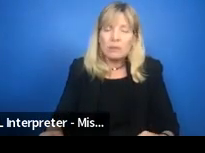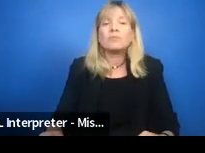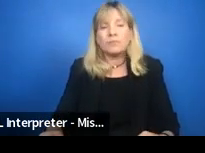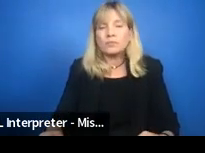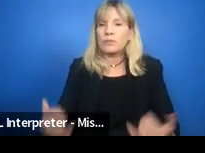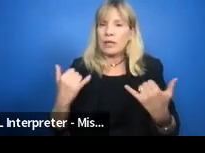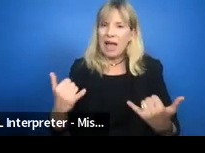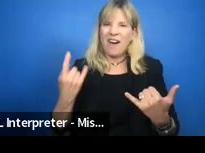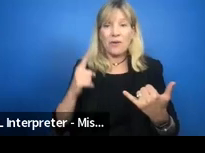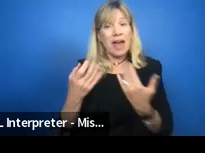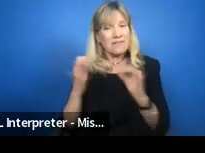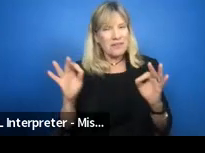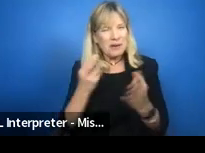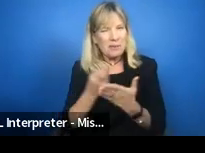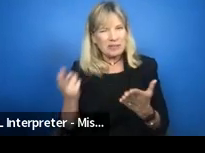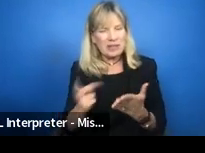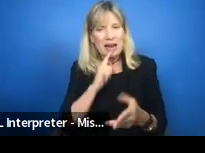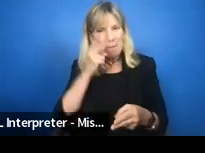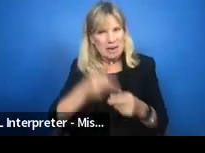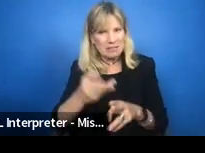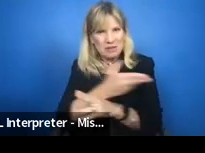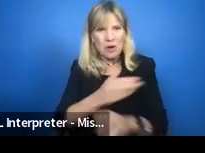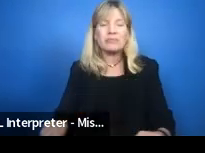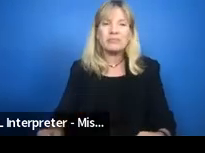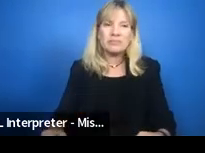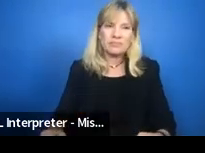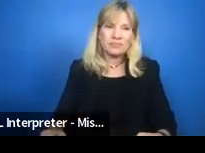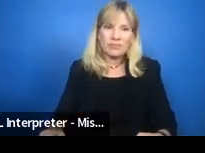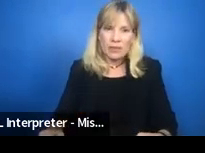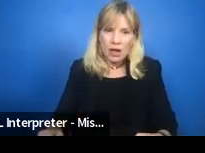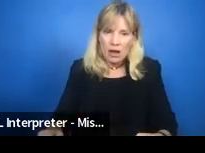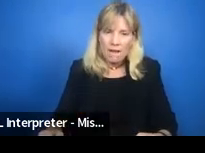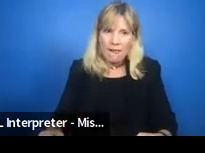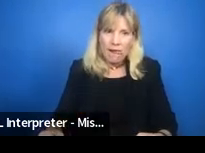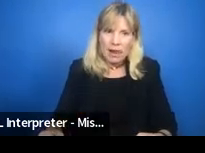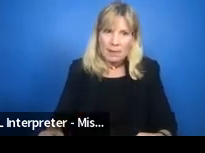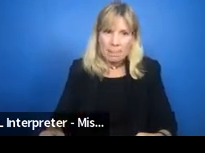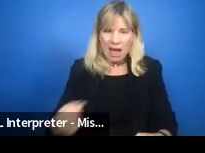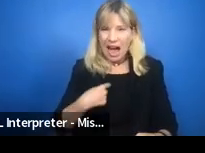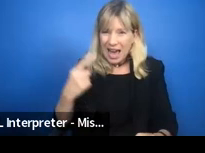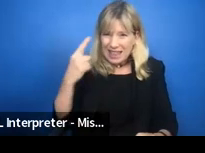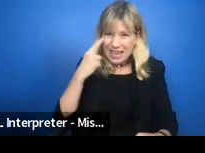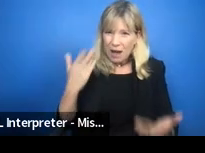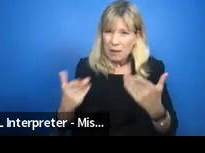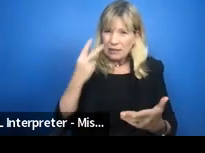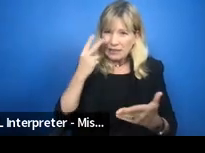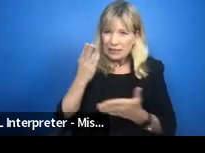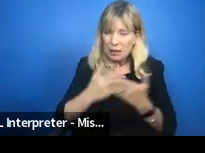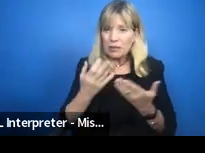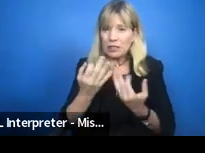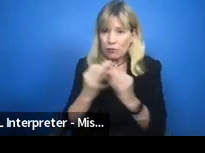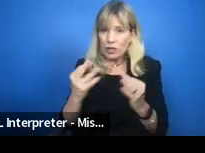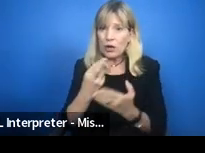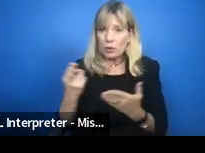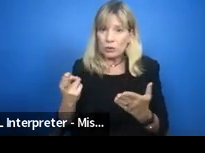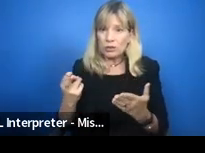And now for that free resource that I mentioned. I think I may have seen some of these free resources